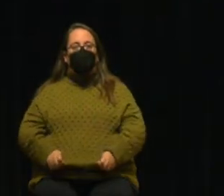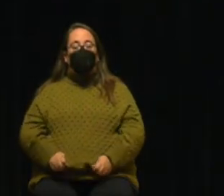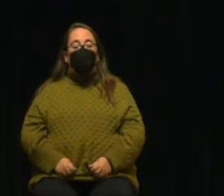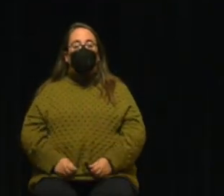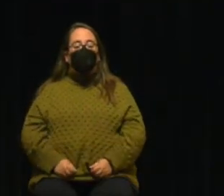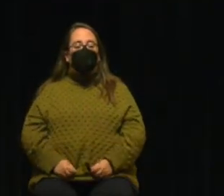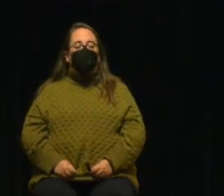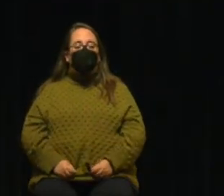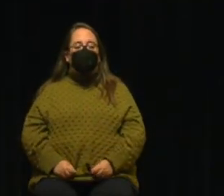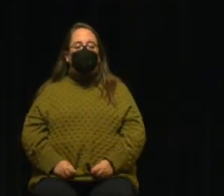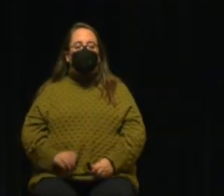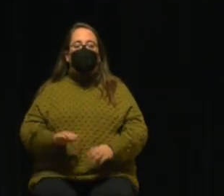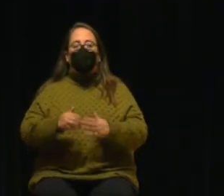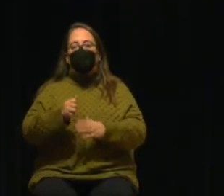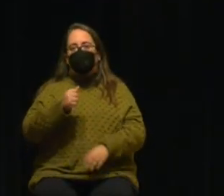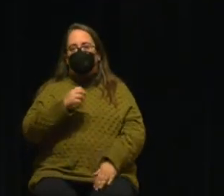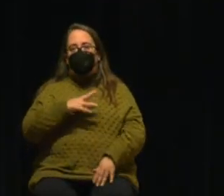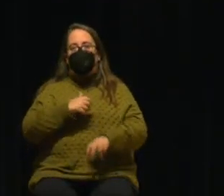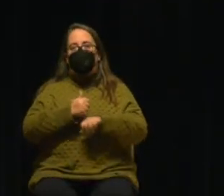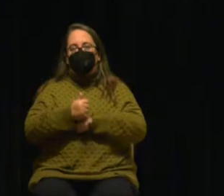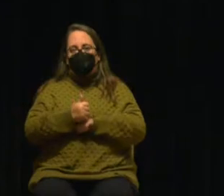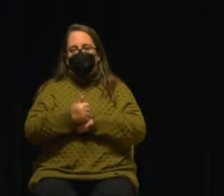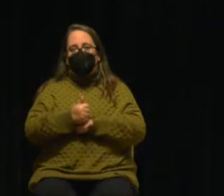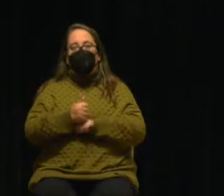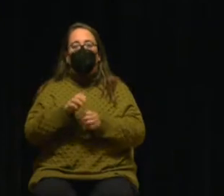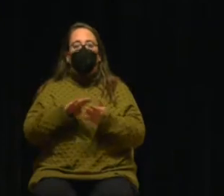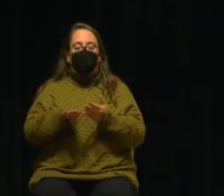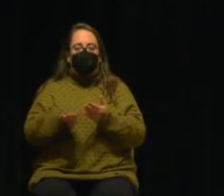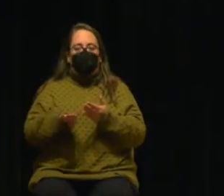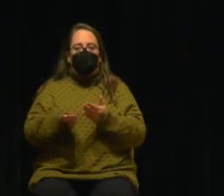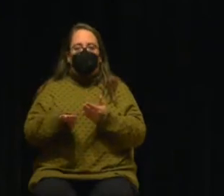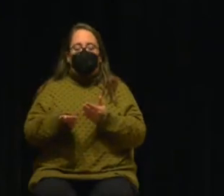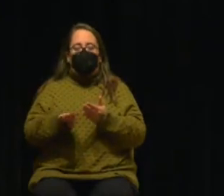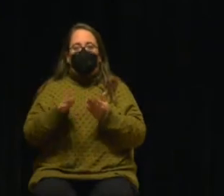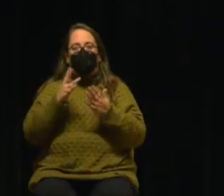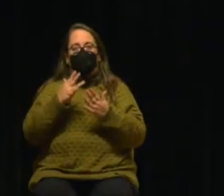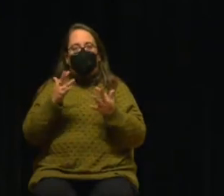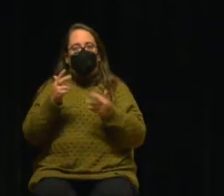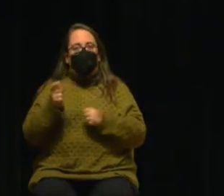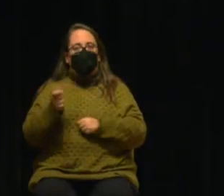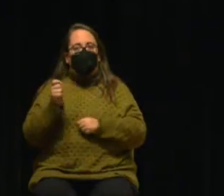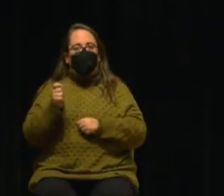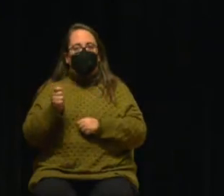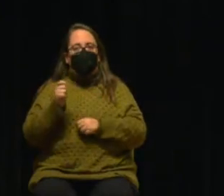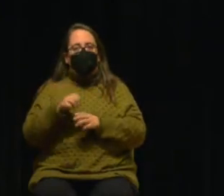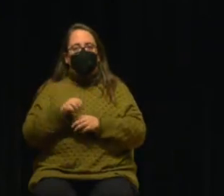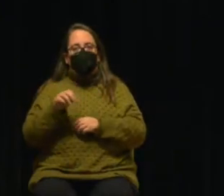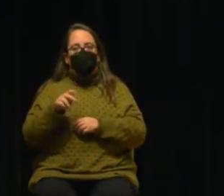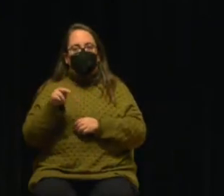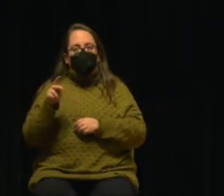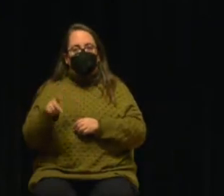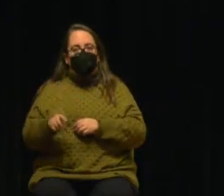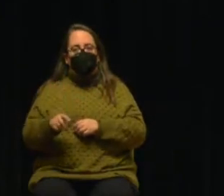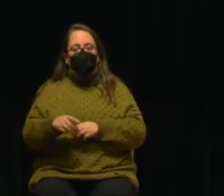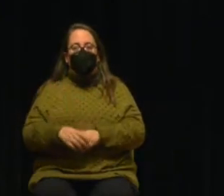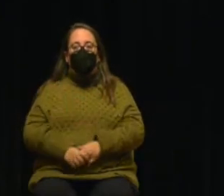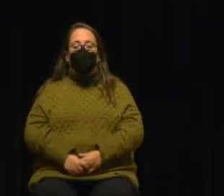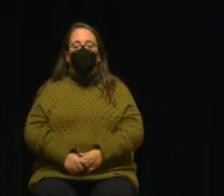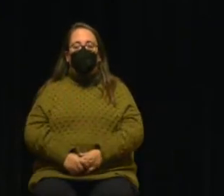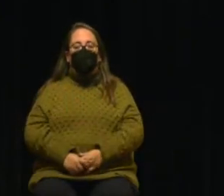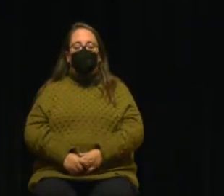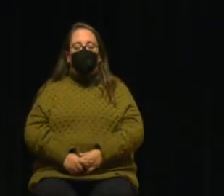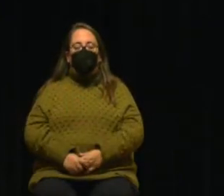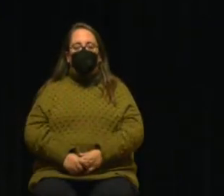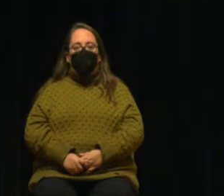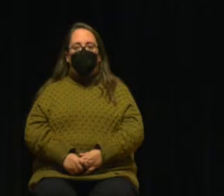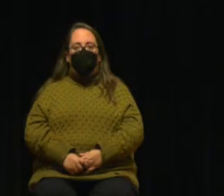Ultimately, all the men accused in this case were acquitted by a friendly judge in Philadelphia, and